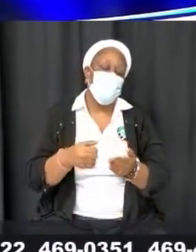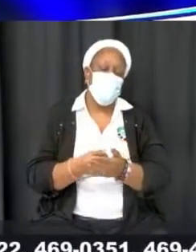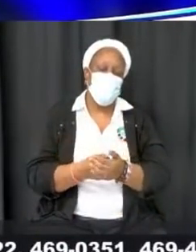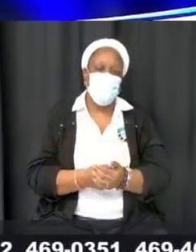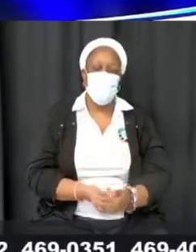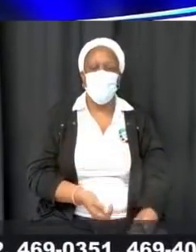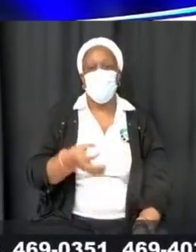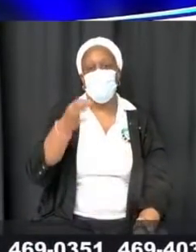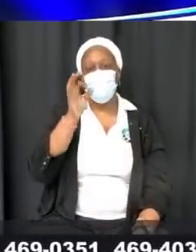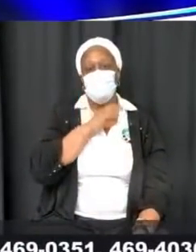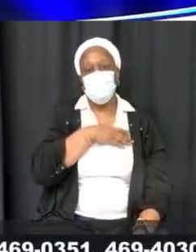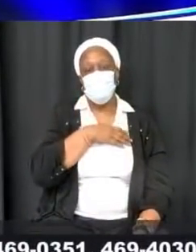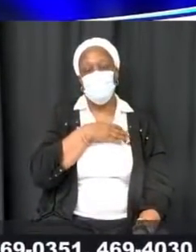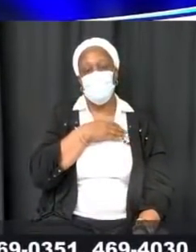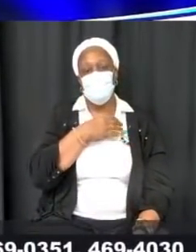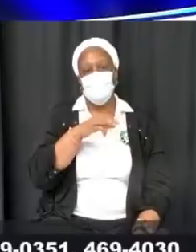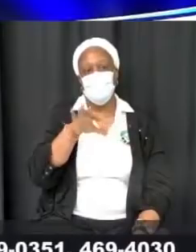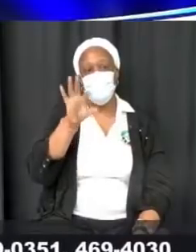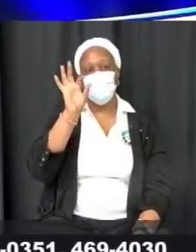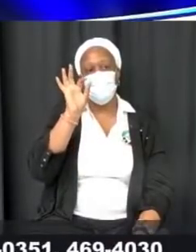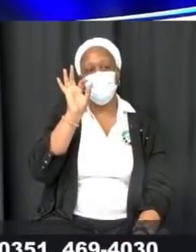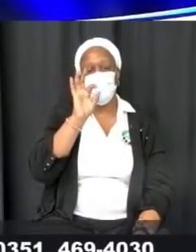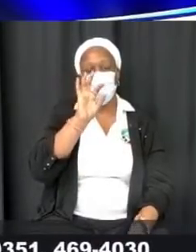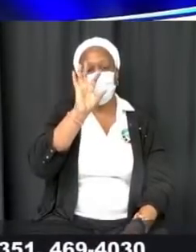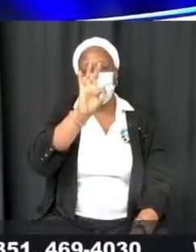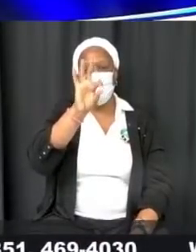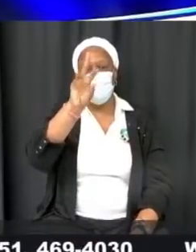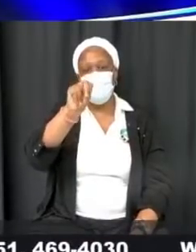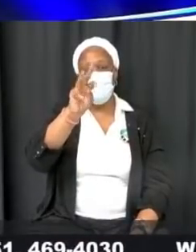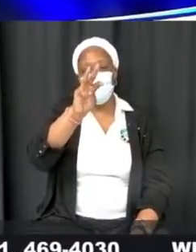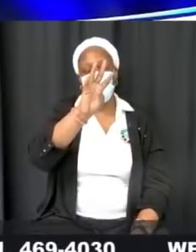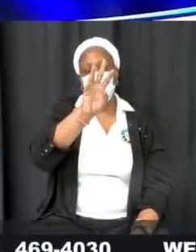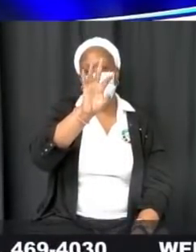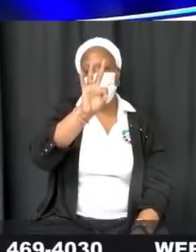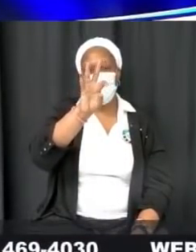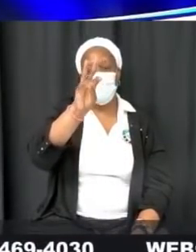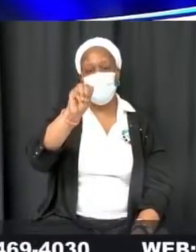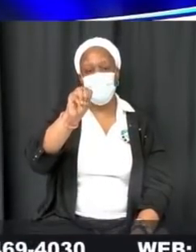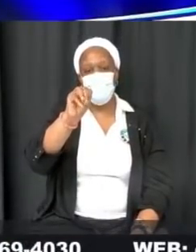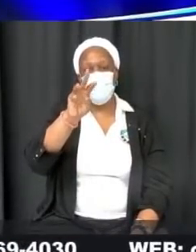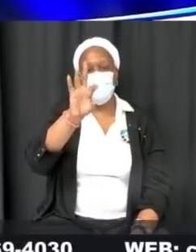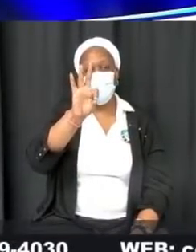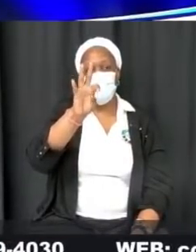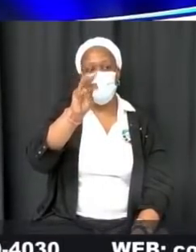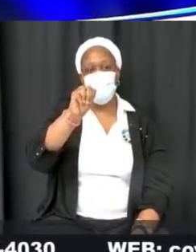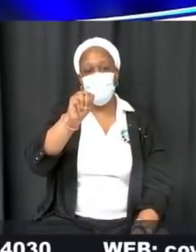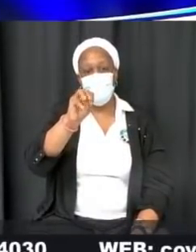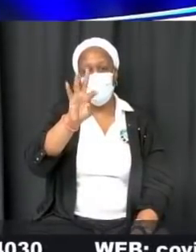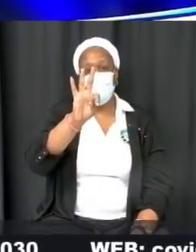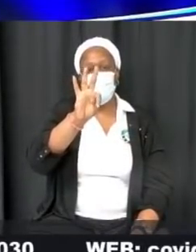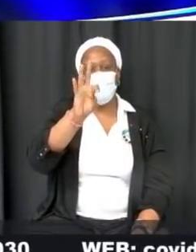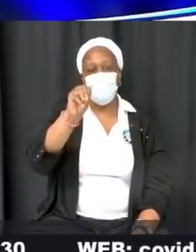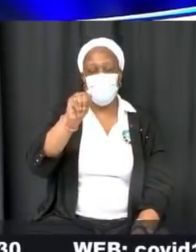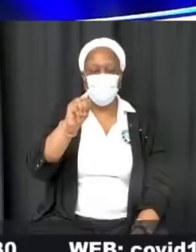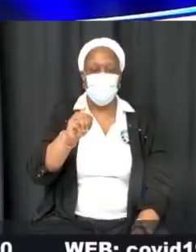FM, Win FM, Kiss FM, what other FM?